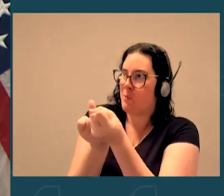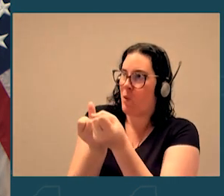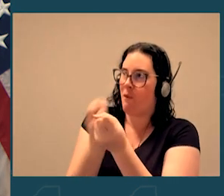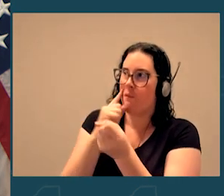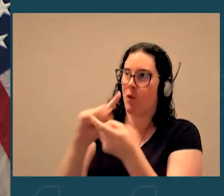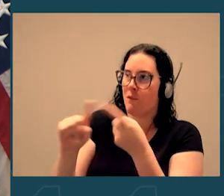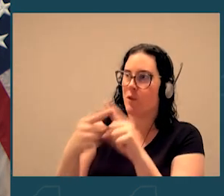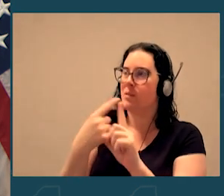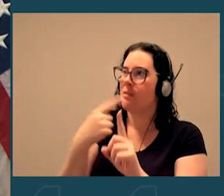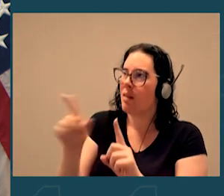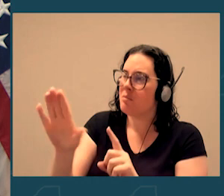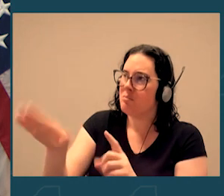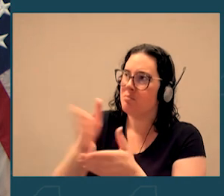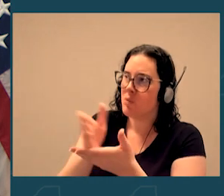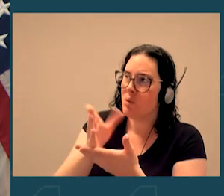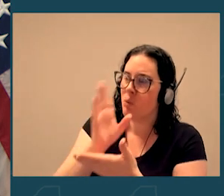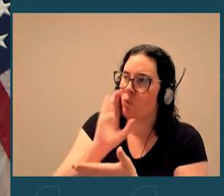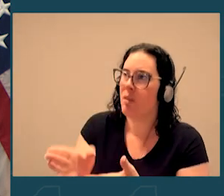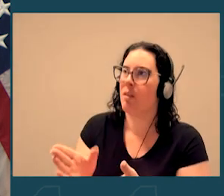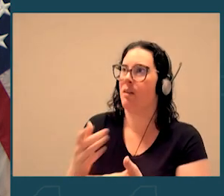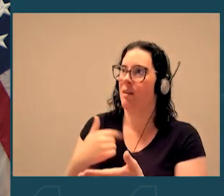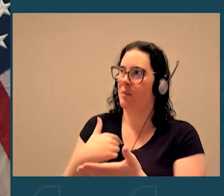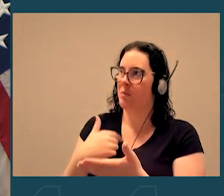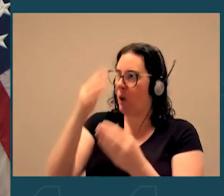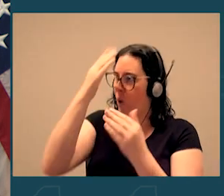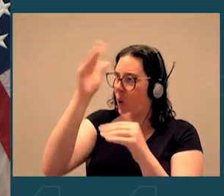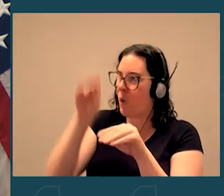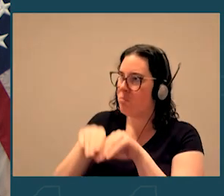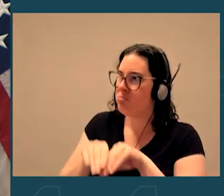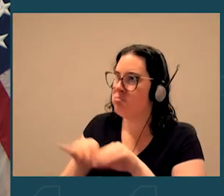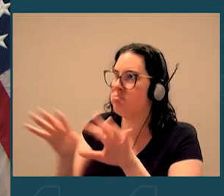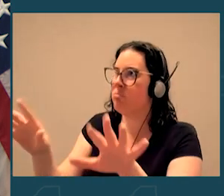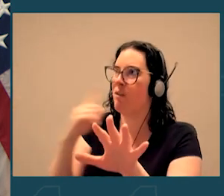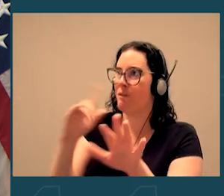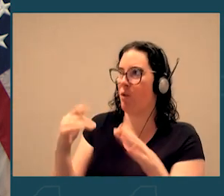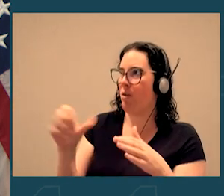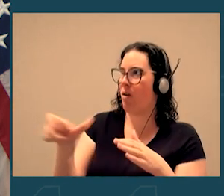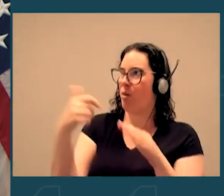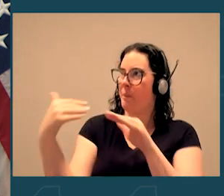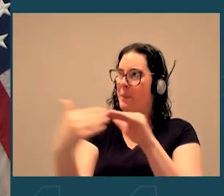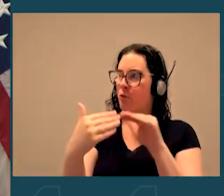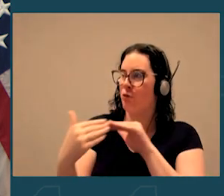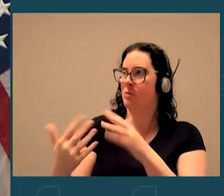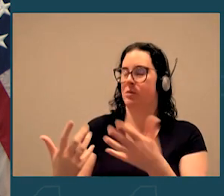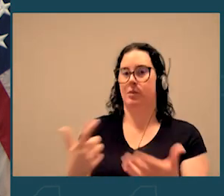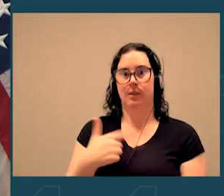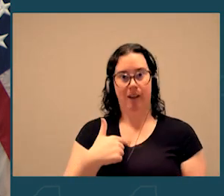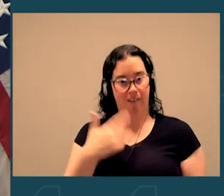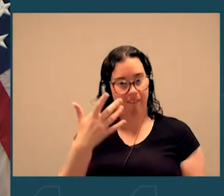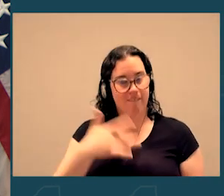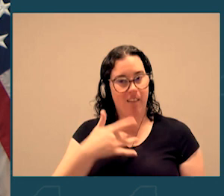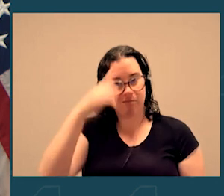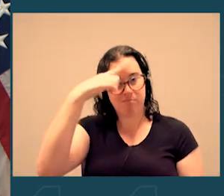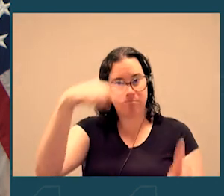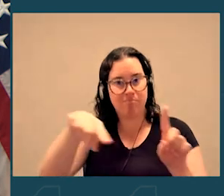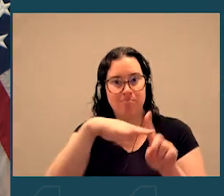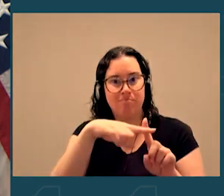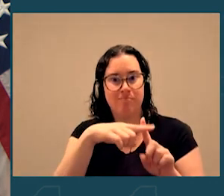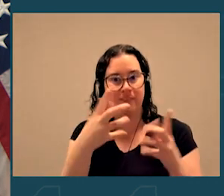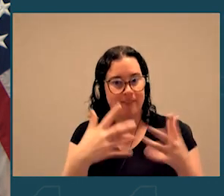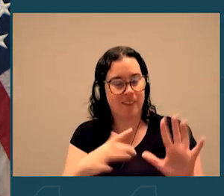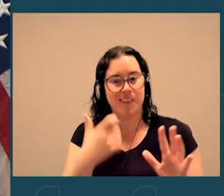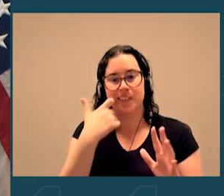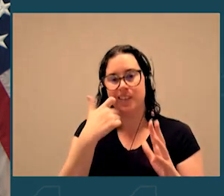be okay. Let us be that beacon of hope for these other young people in our classrooms. And I was so optimistic when I left that. We're just getting started.